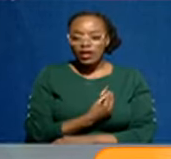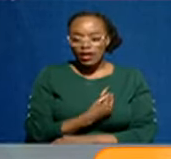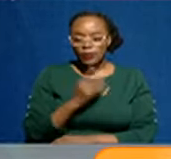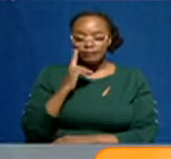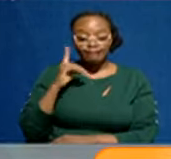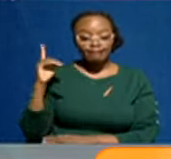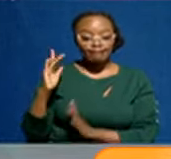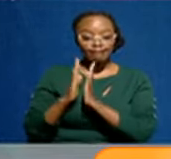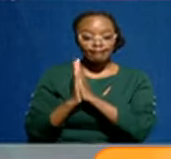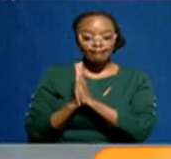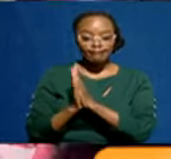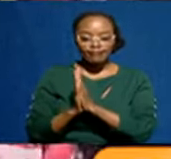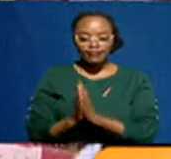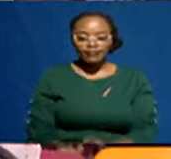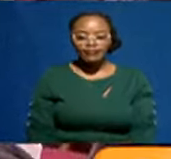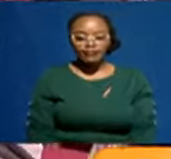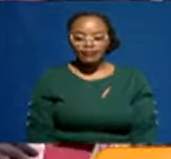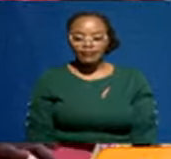has the details.